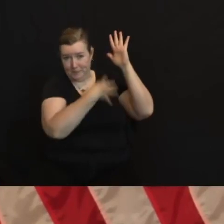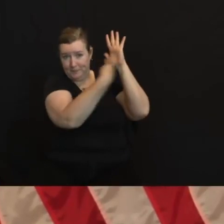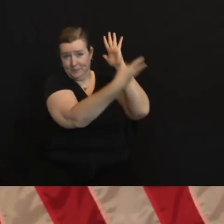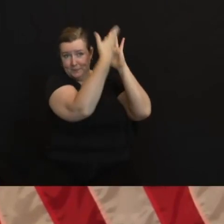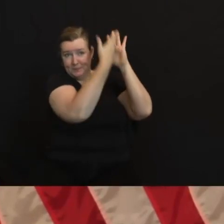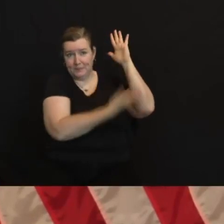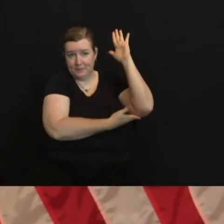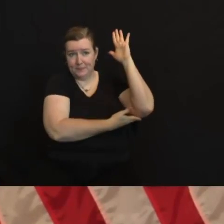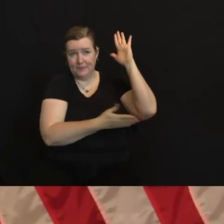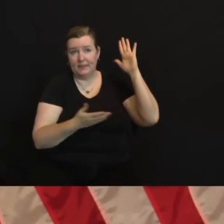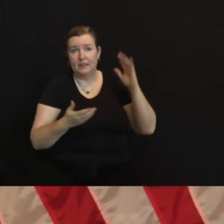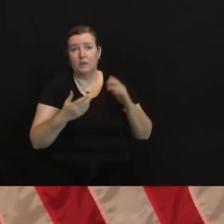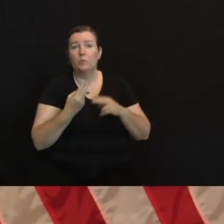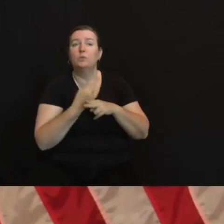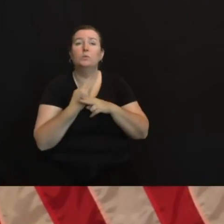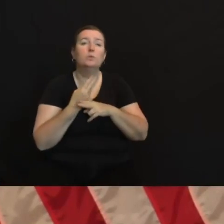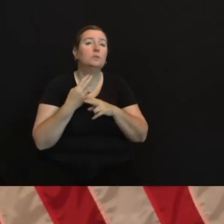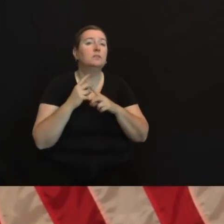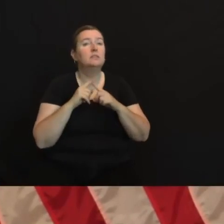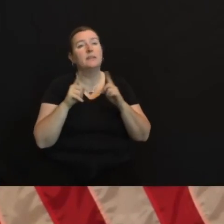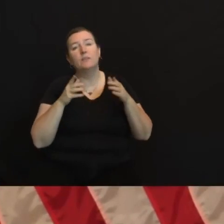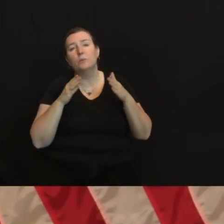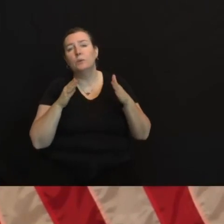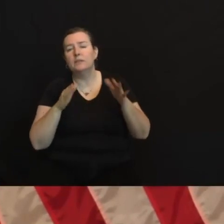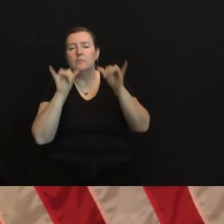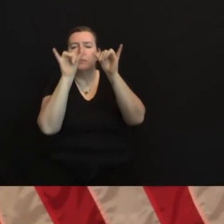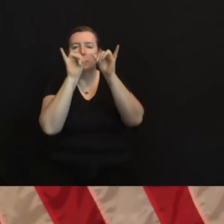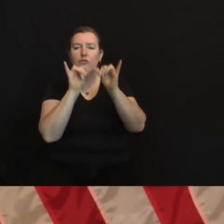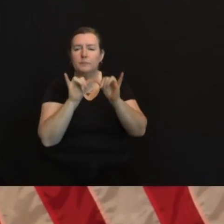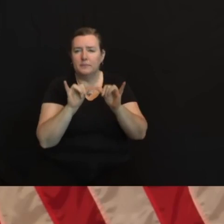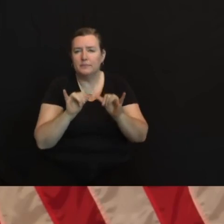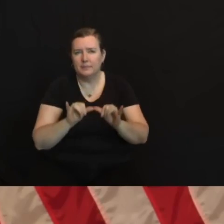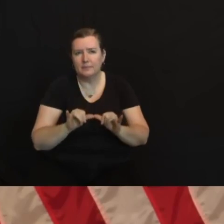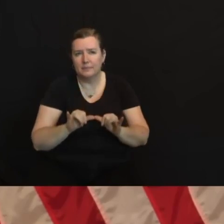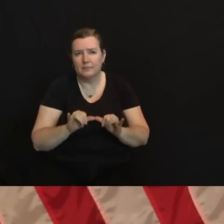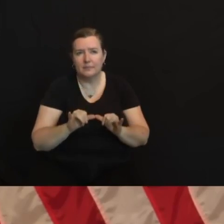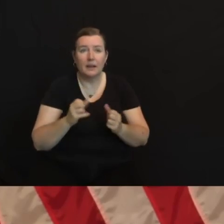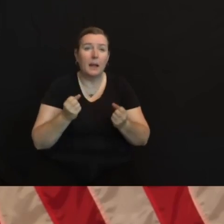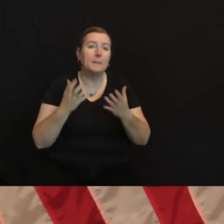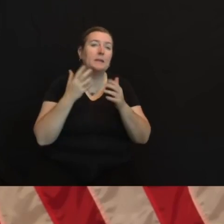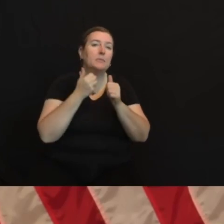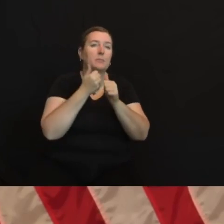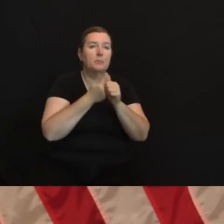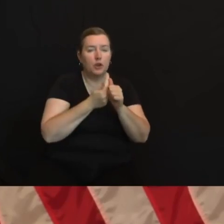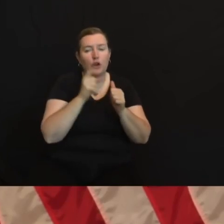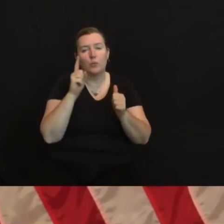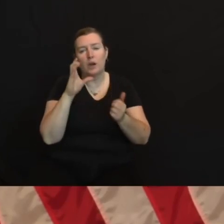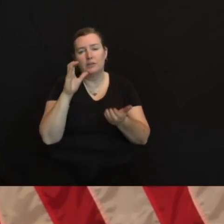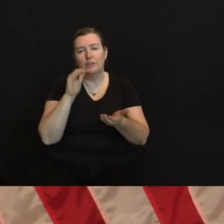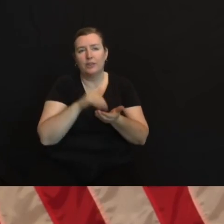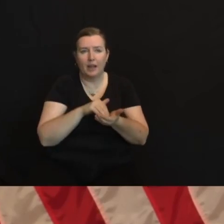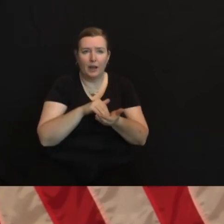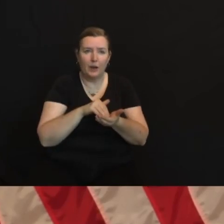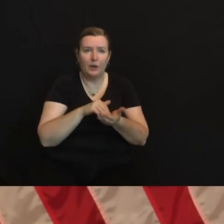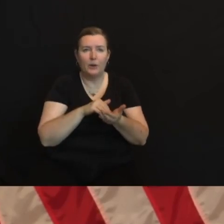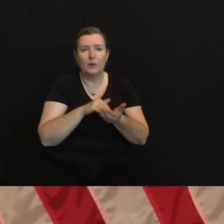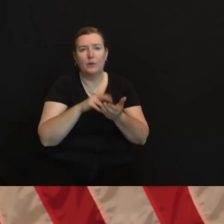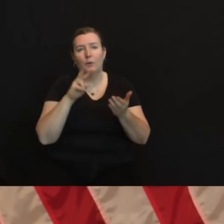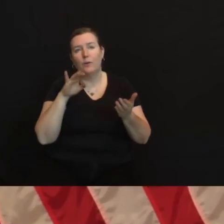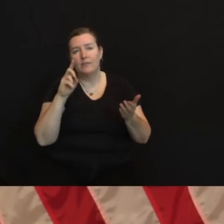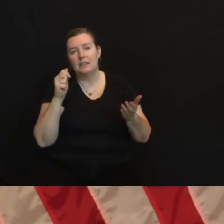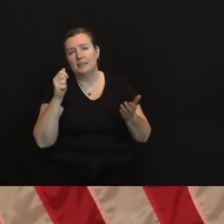that we look at: the number of cases per 100,000, the COVID-like illnesses that are showing up in